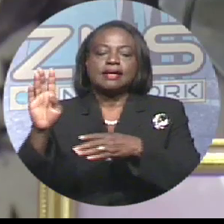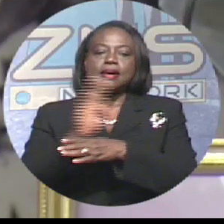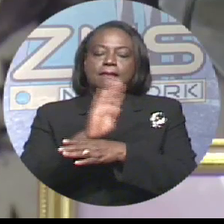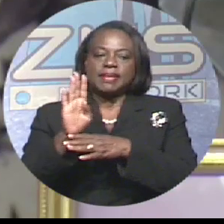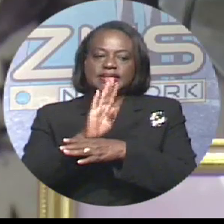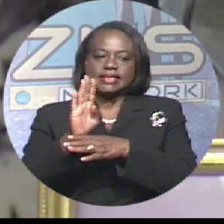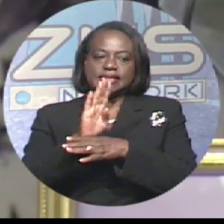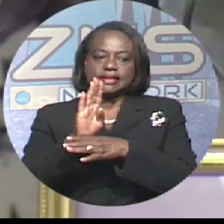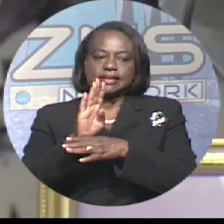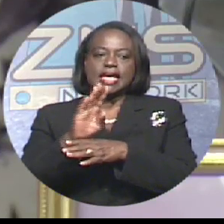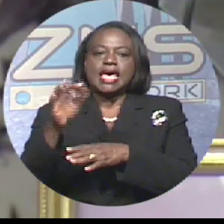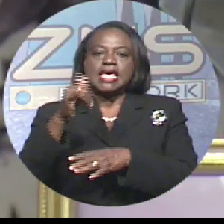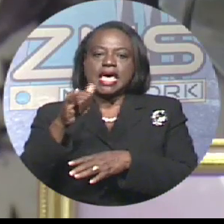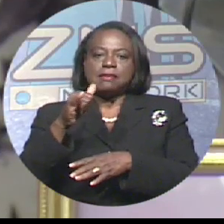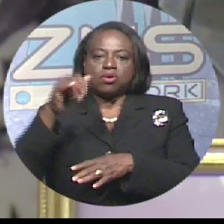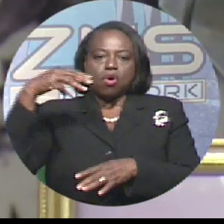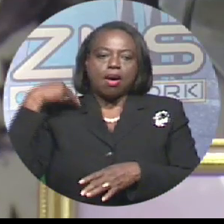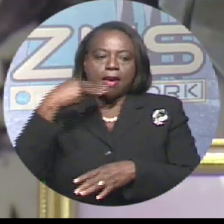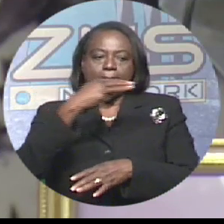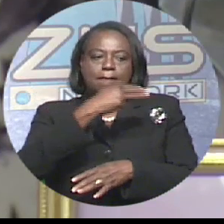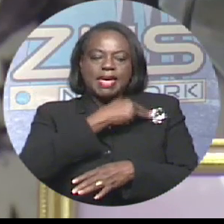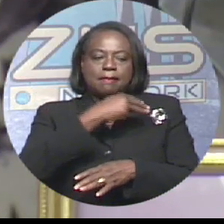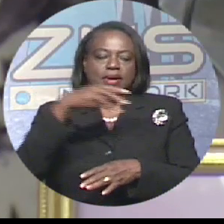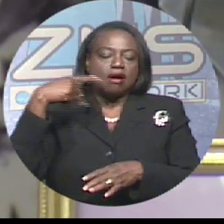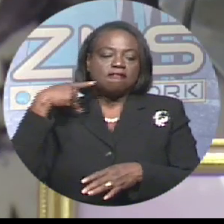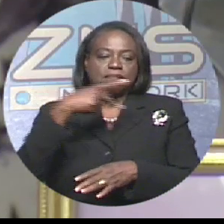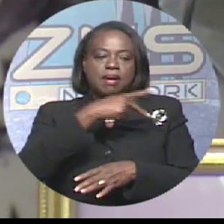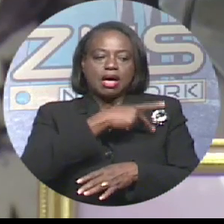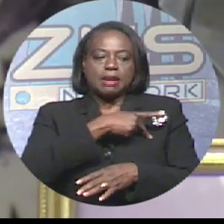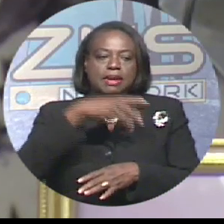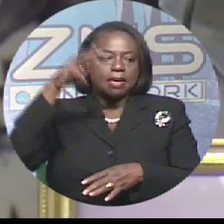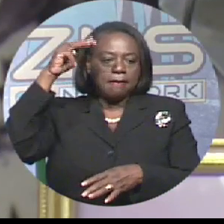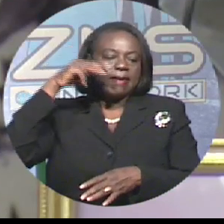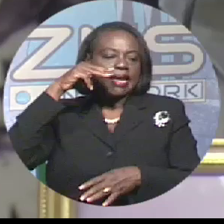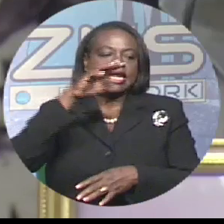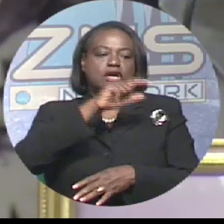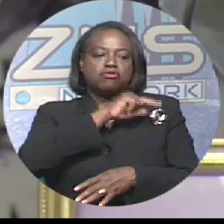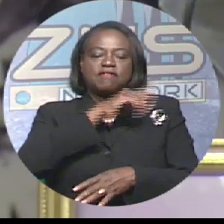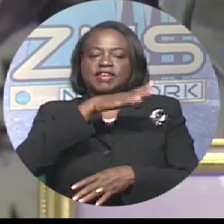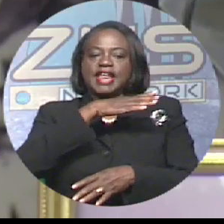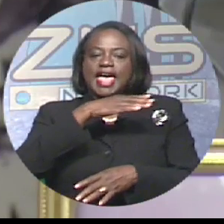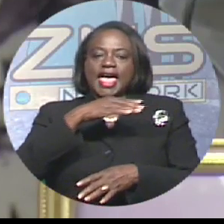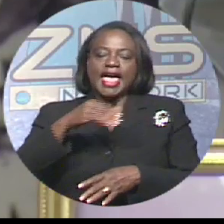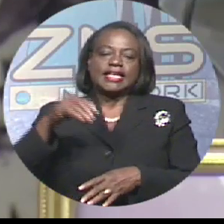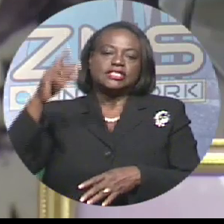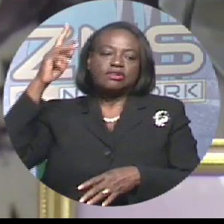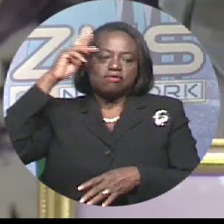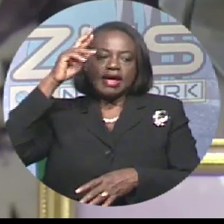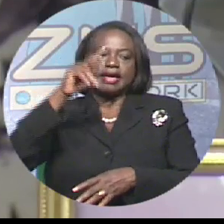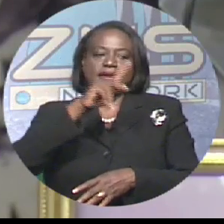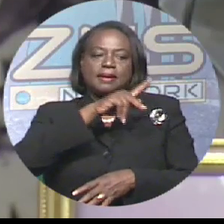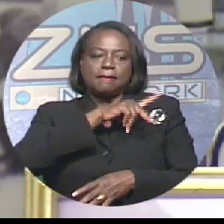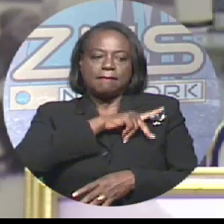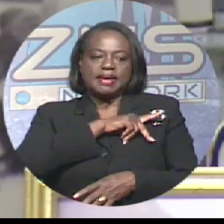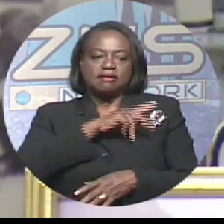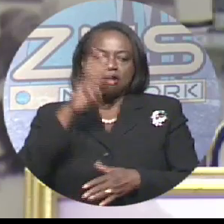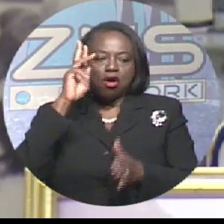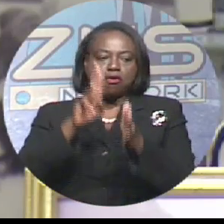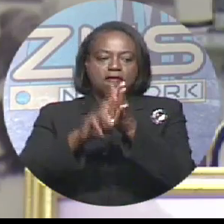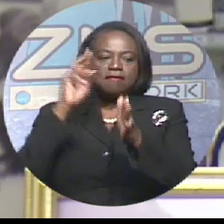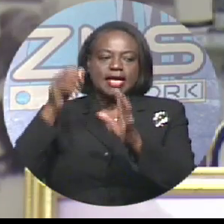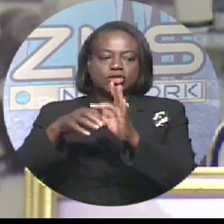Yamacraw Member of Parliament Melanie Griffin and Elizabeth Member of Parliament Ryan Pinder were among those reflecting on Ma Ruby's